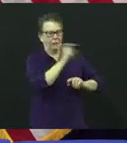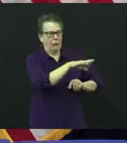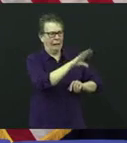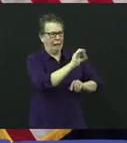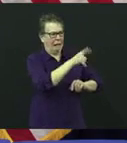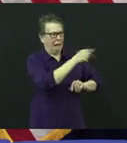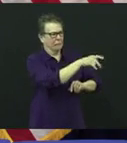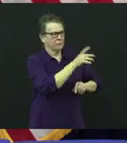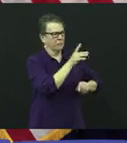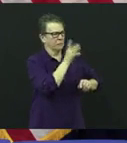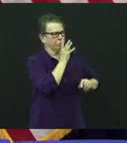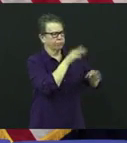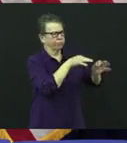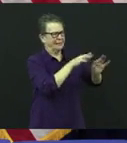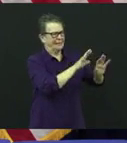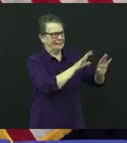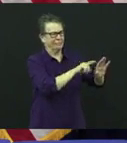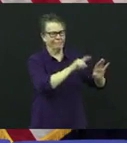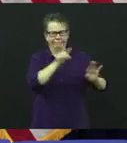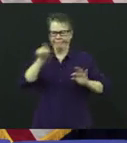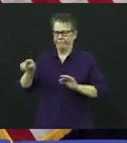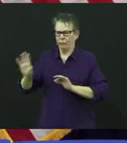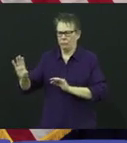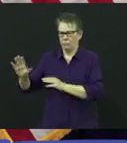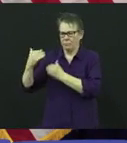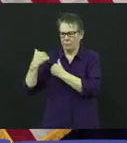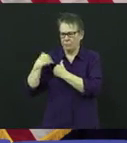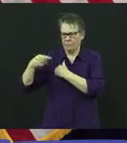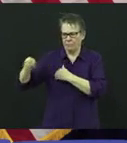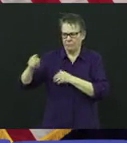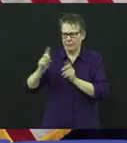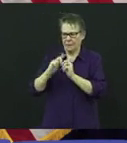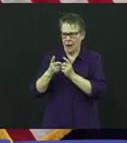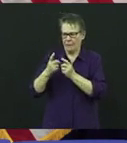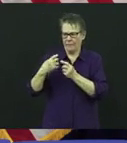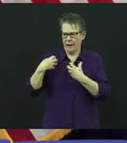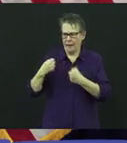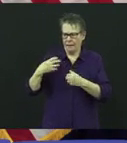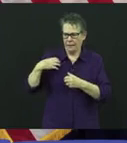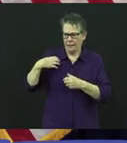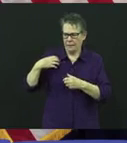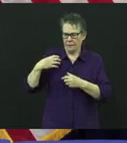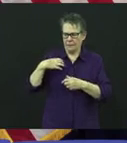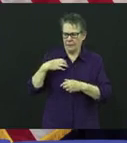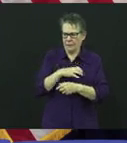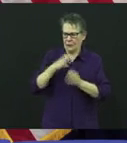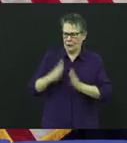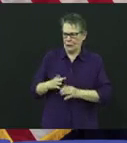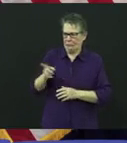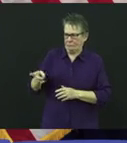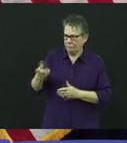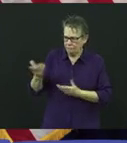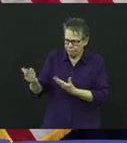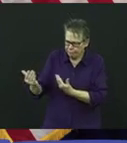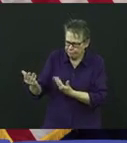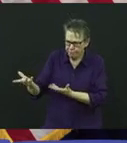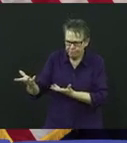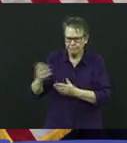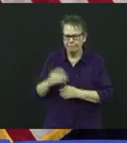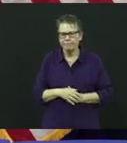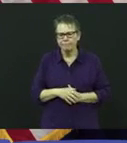Corps of Engineers, who's camping in at the Rock right now. So thank you for